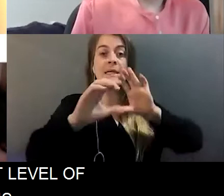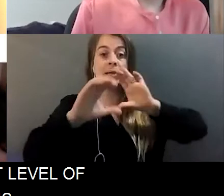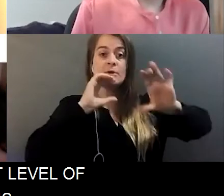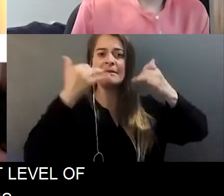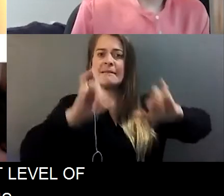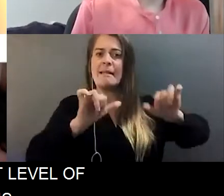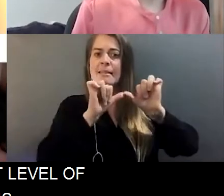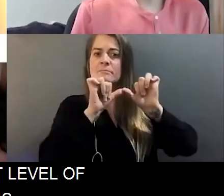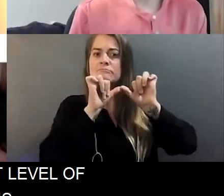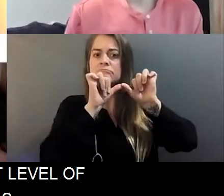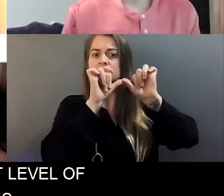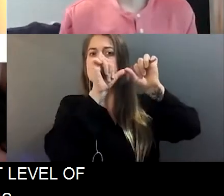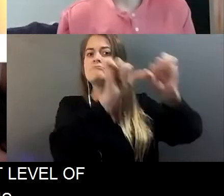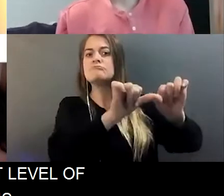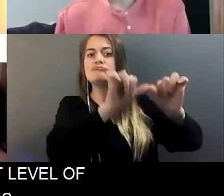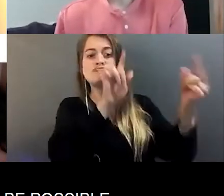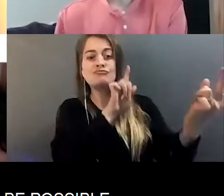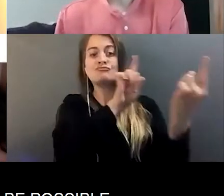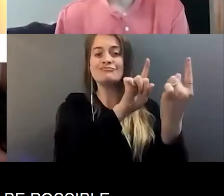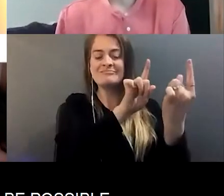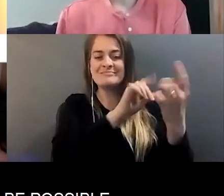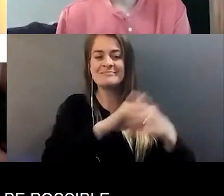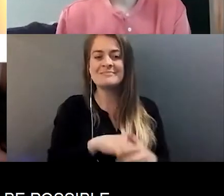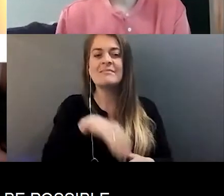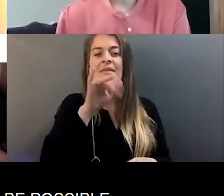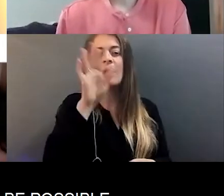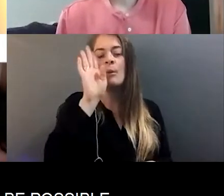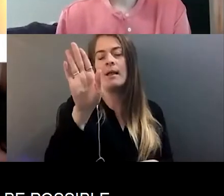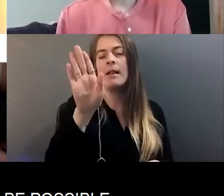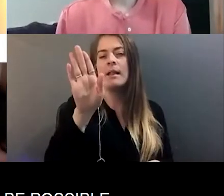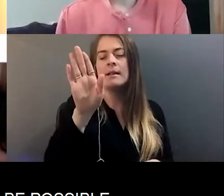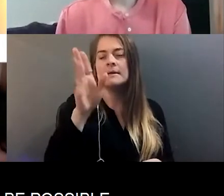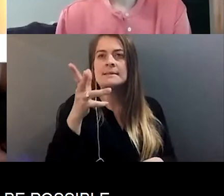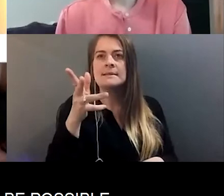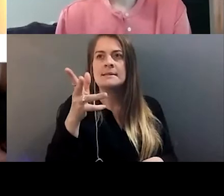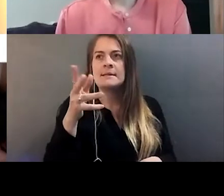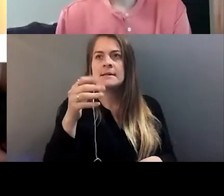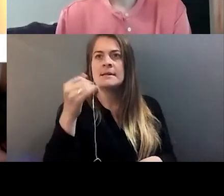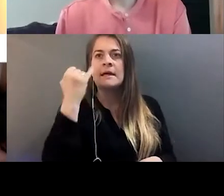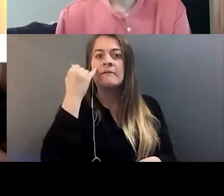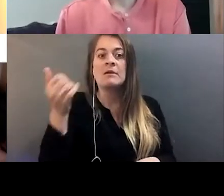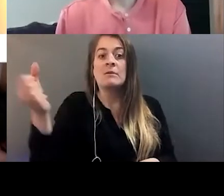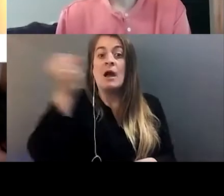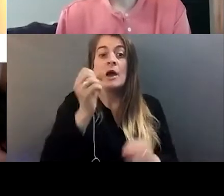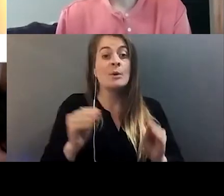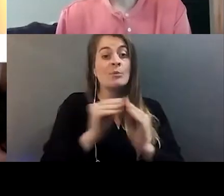I think is needed. And that is only going to be possible once you hire more staff.